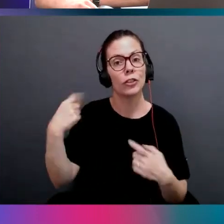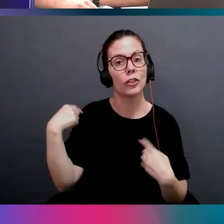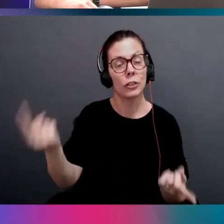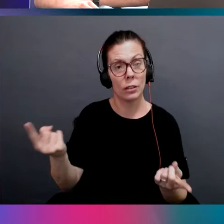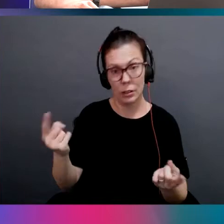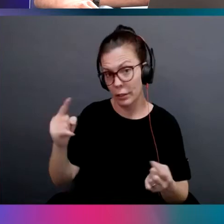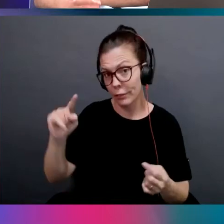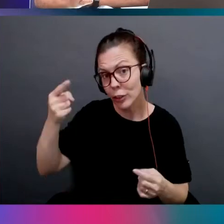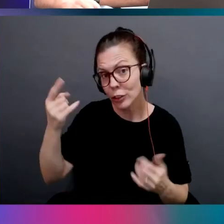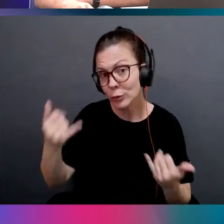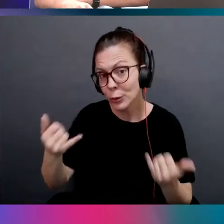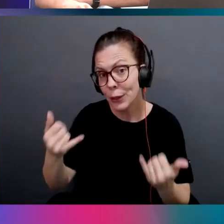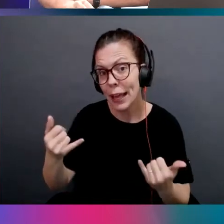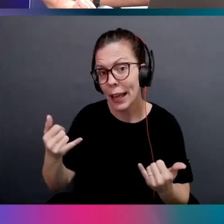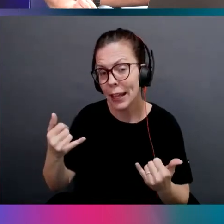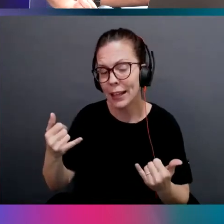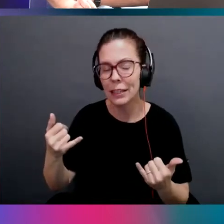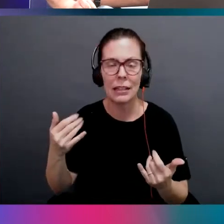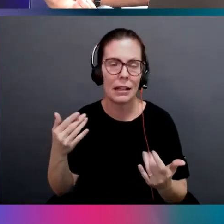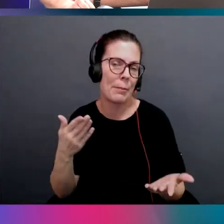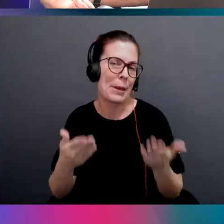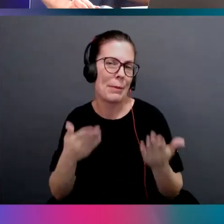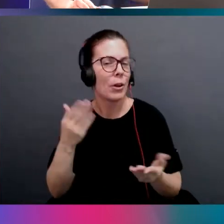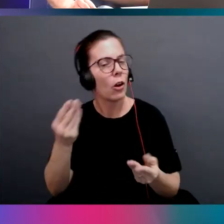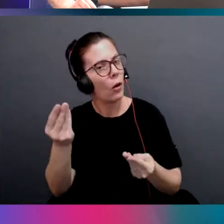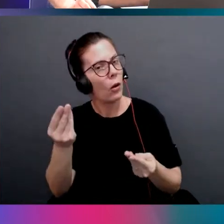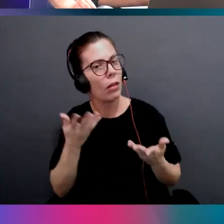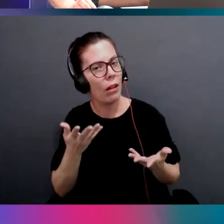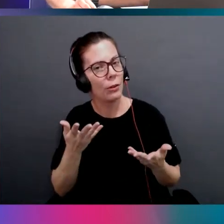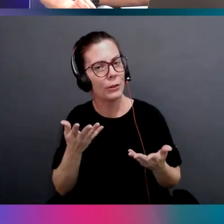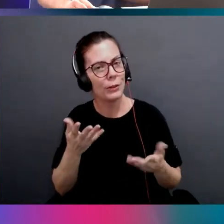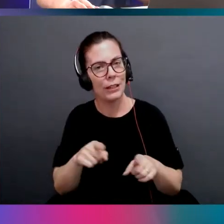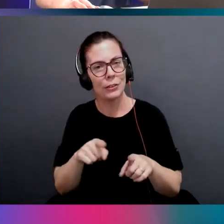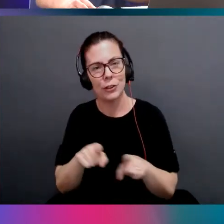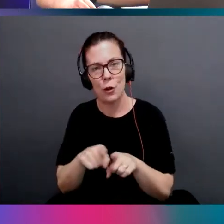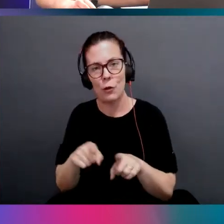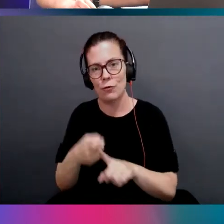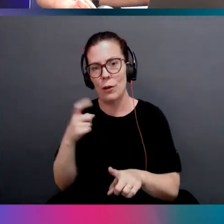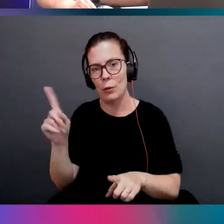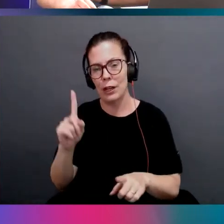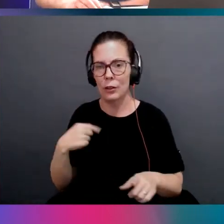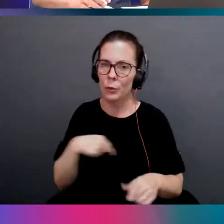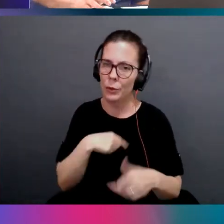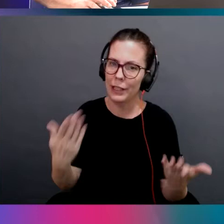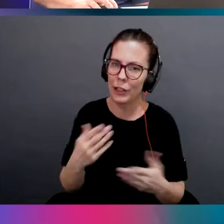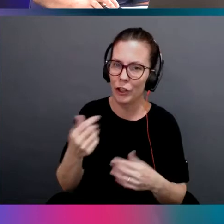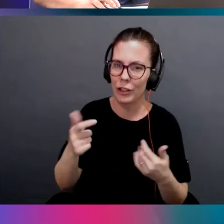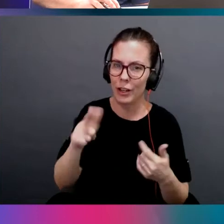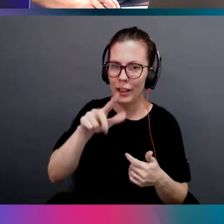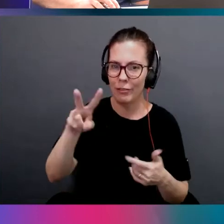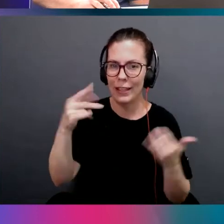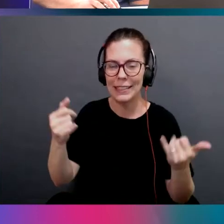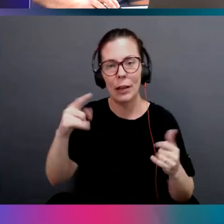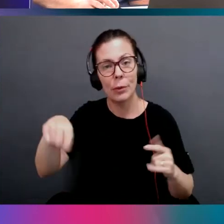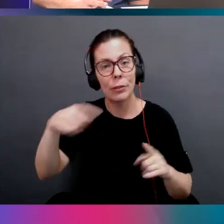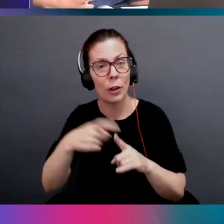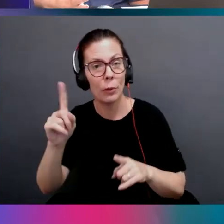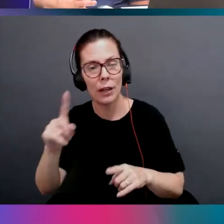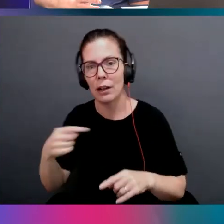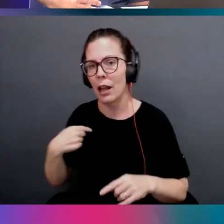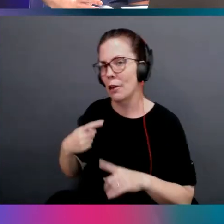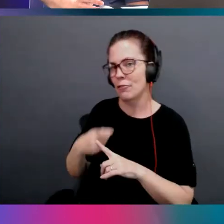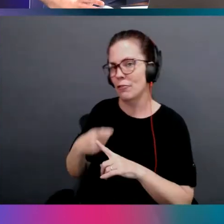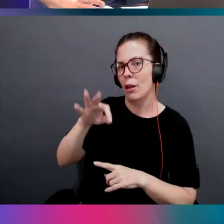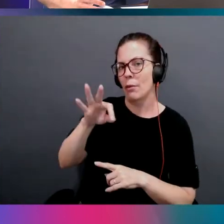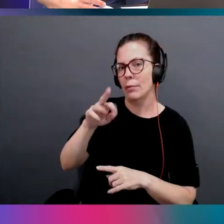one? Maybe also let us know where you're from. We're out here in Vegas, but where's everybody else from? I'm from Frisco, Texas. It's a